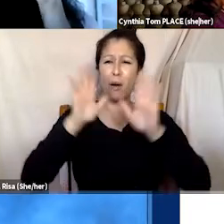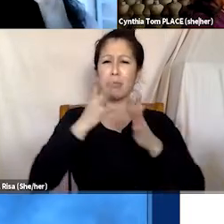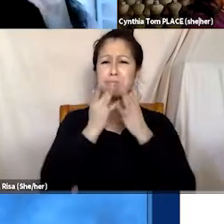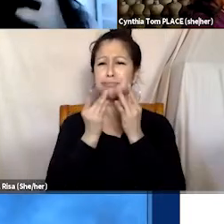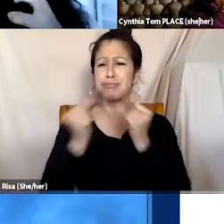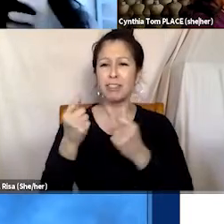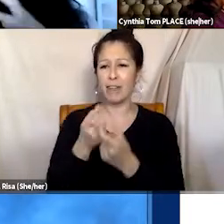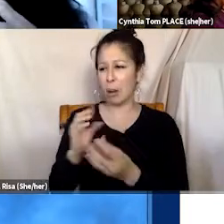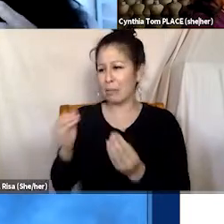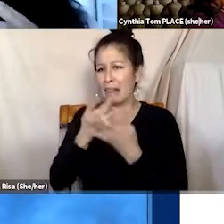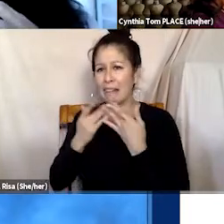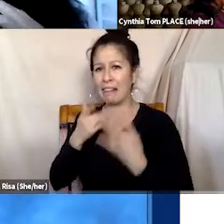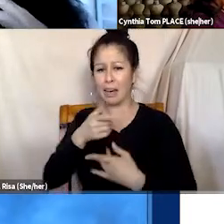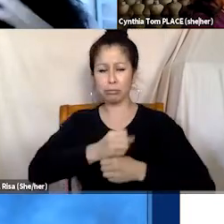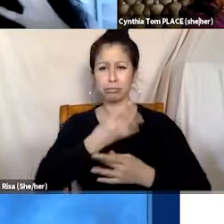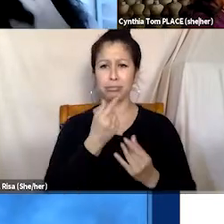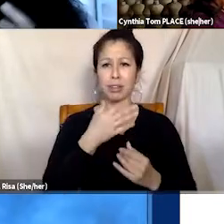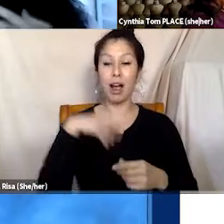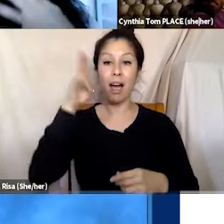out of nothing, or uncles who